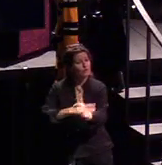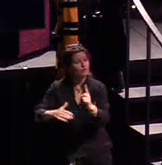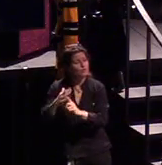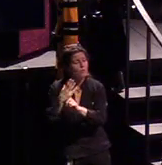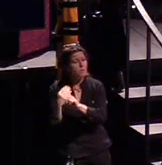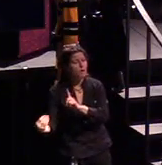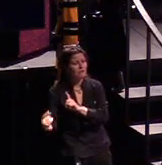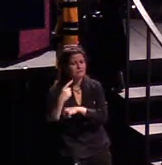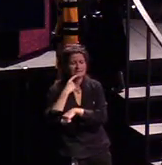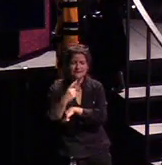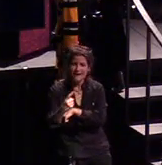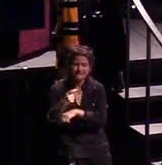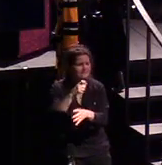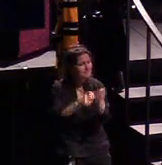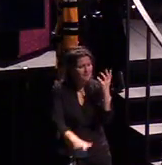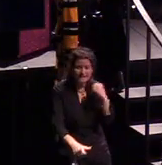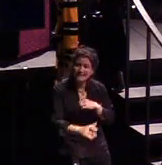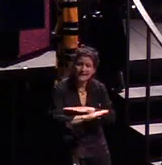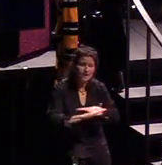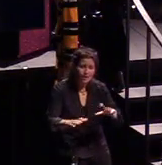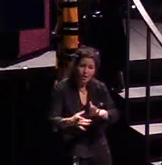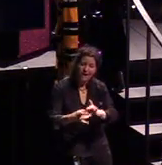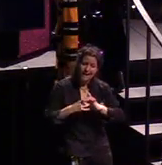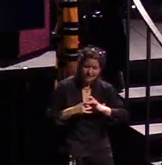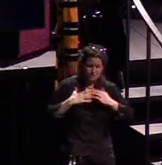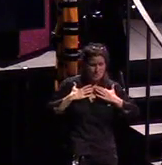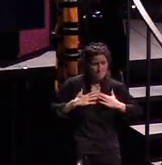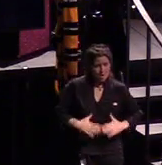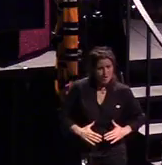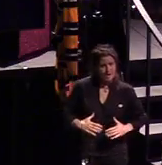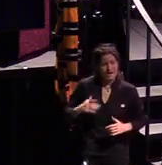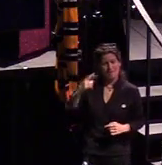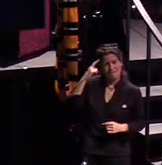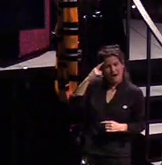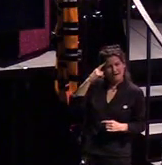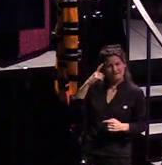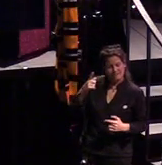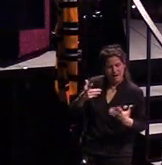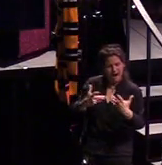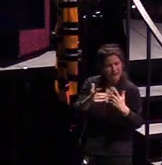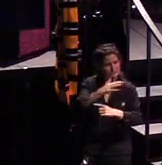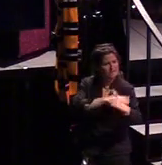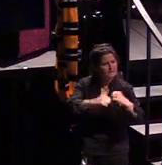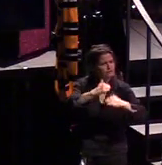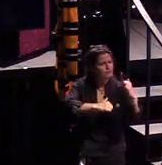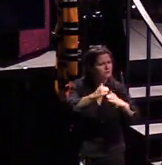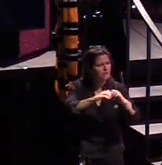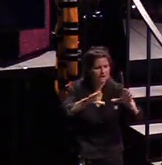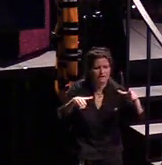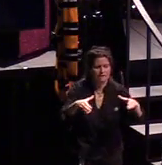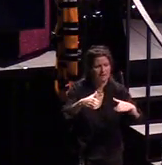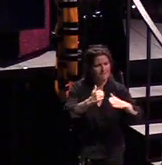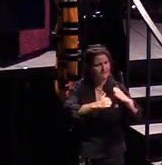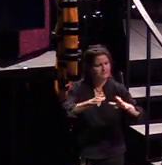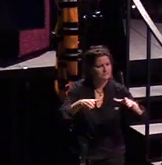disability isn't caused by people's bodies or minds but by how society is structured for example if